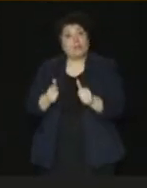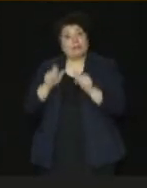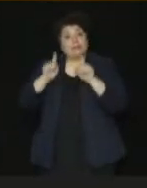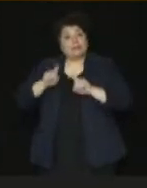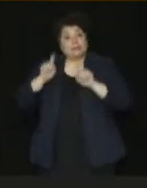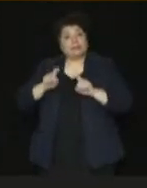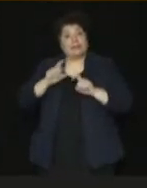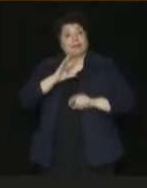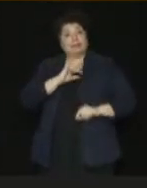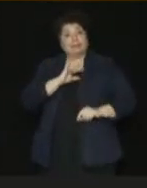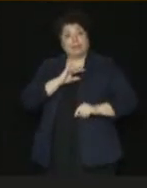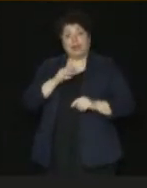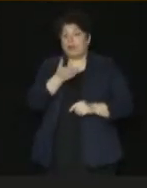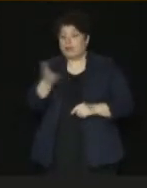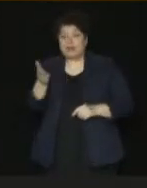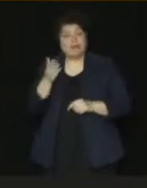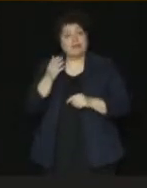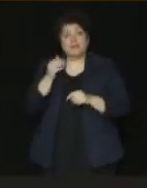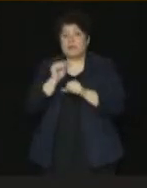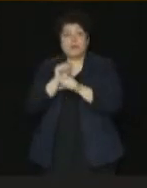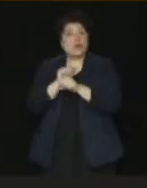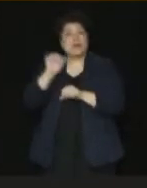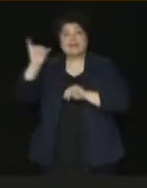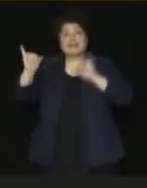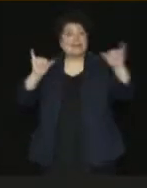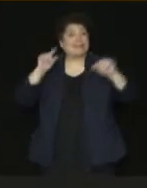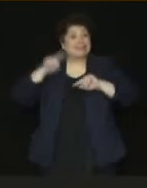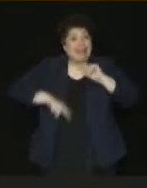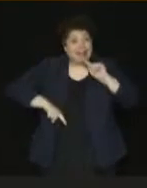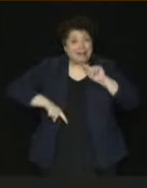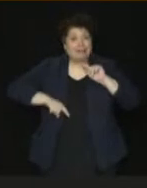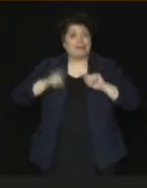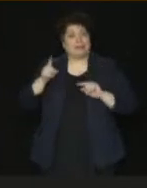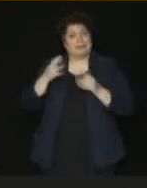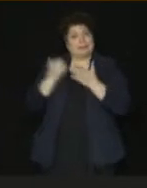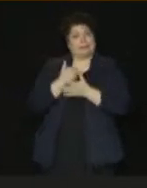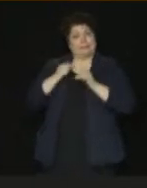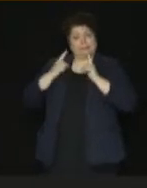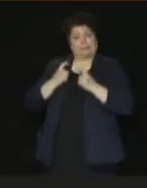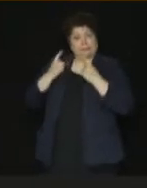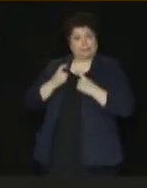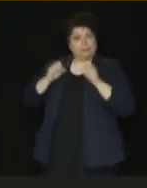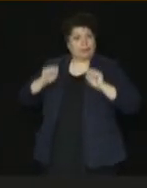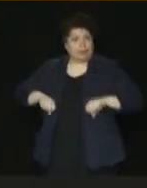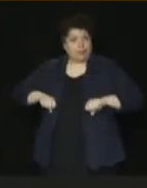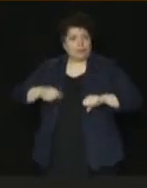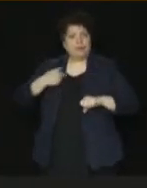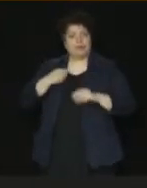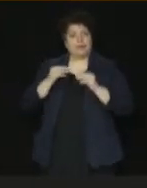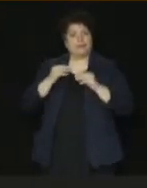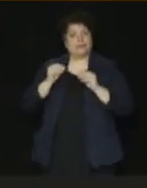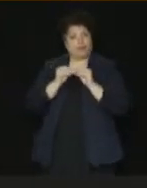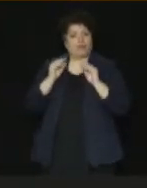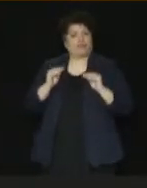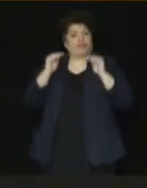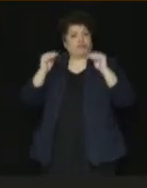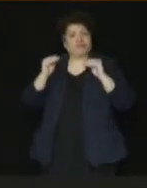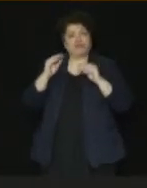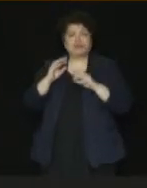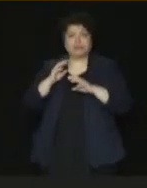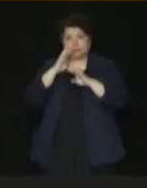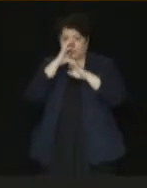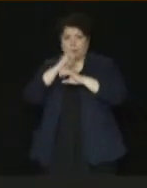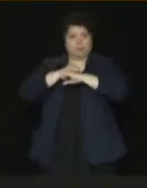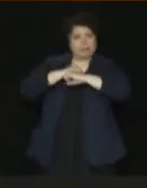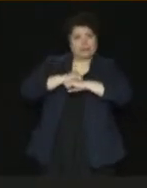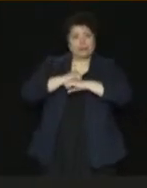who cannot work at home have the possibility of testing and additional protection. As many specialists